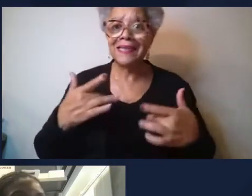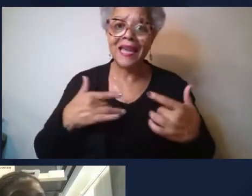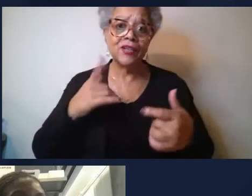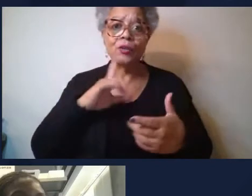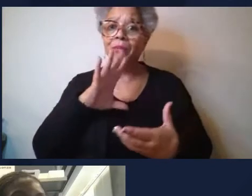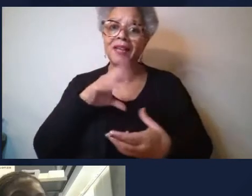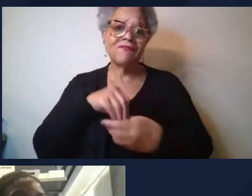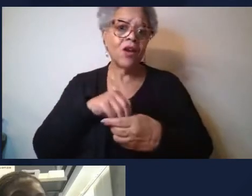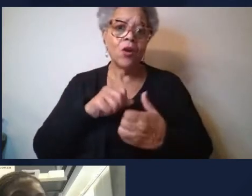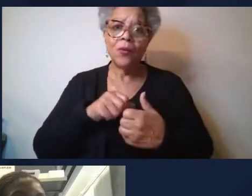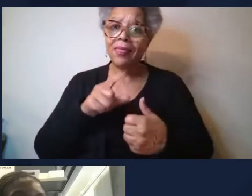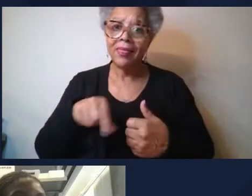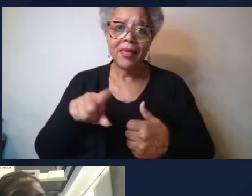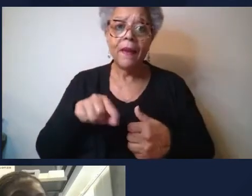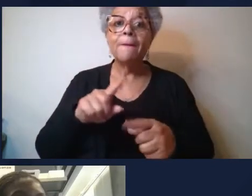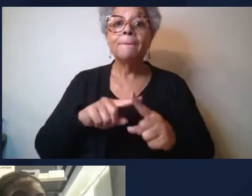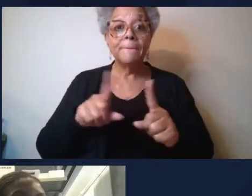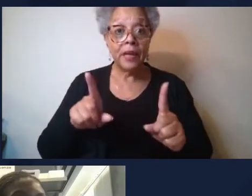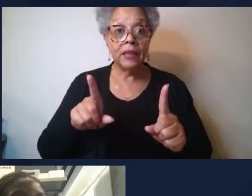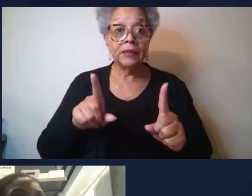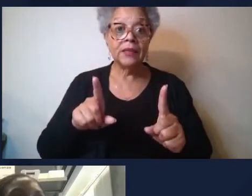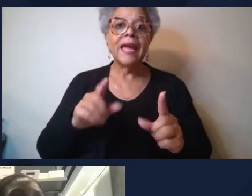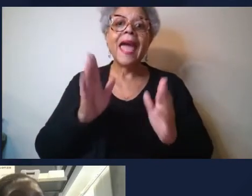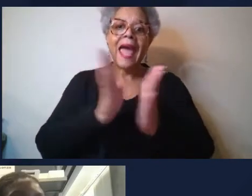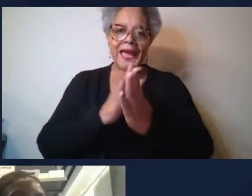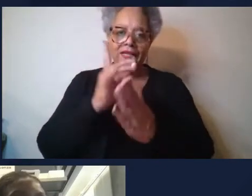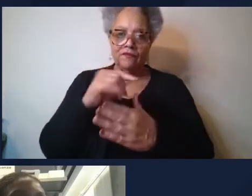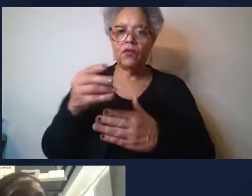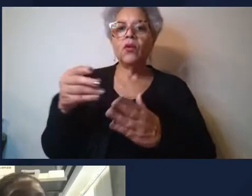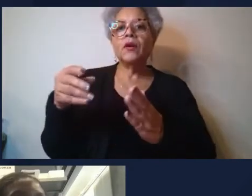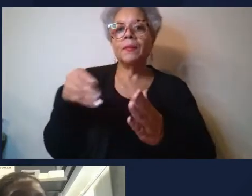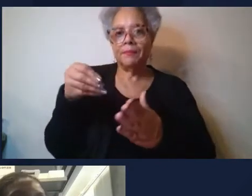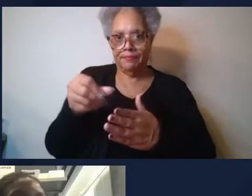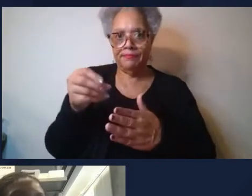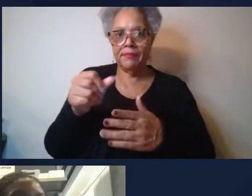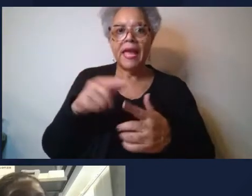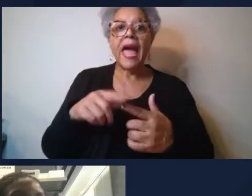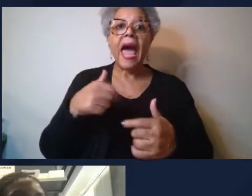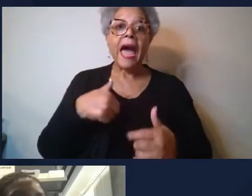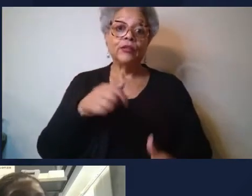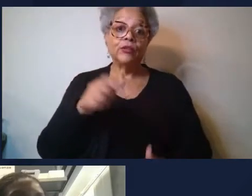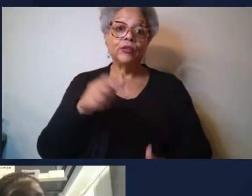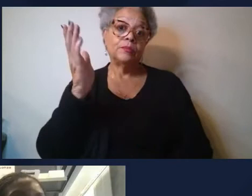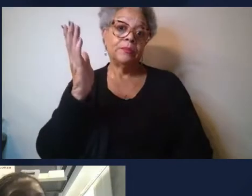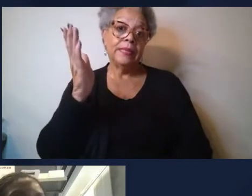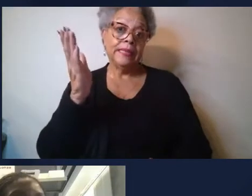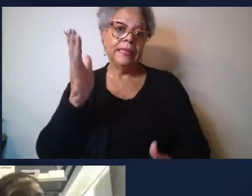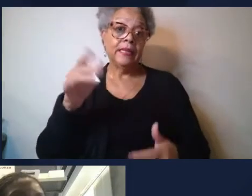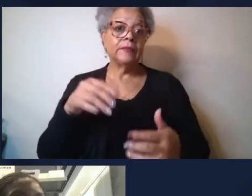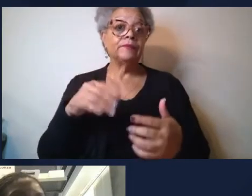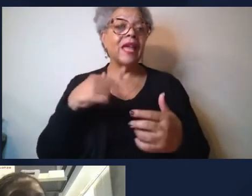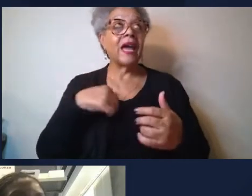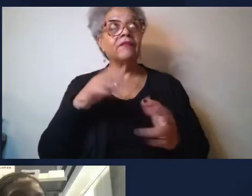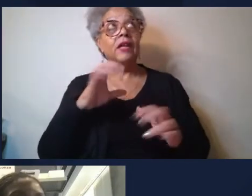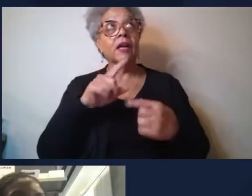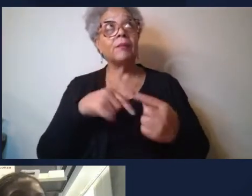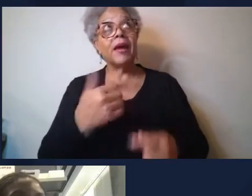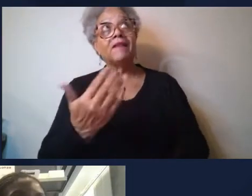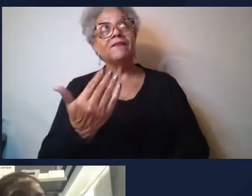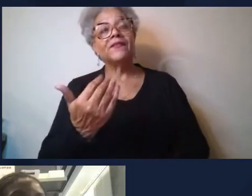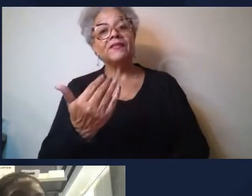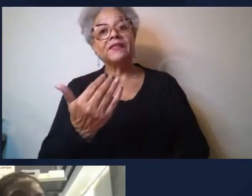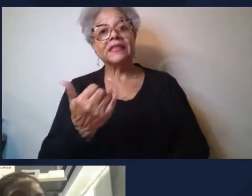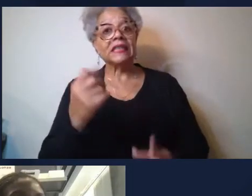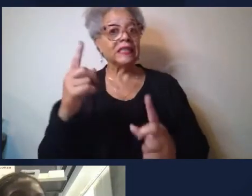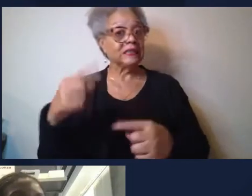them. But ask for compensation. Speaking engagements, I do speaking engagements, and I've done about 15 speaking